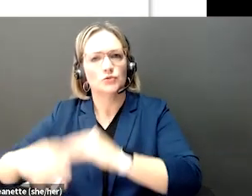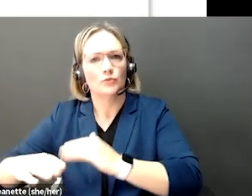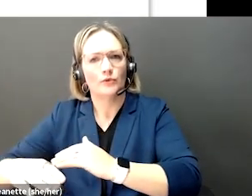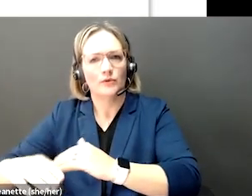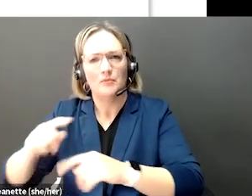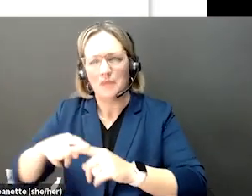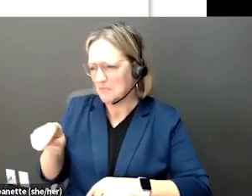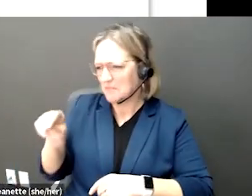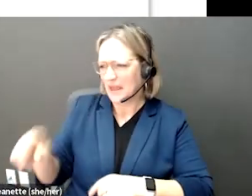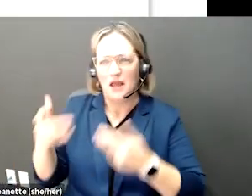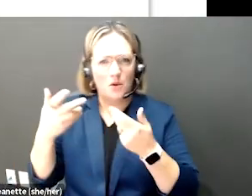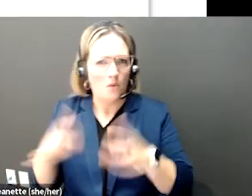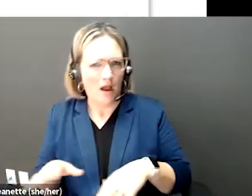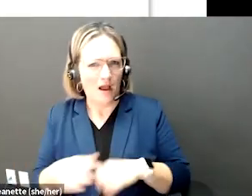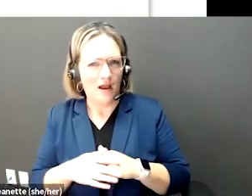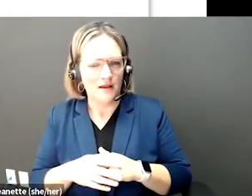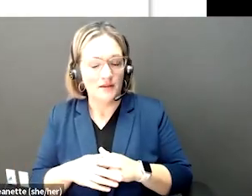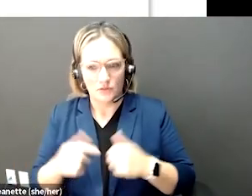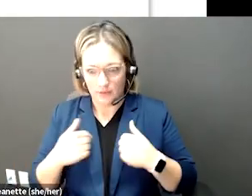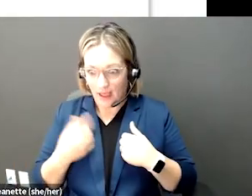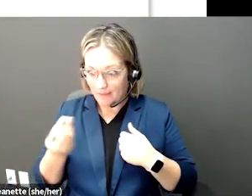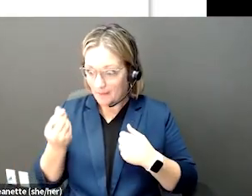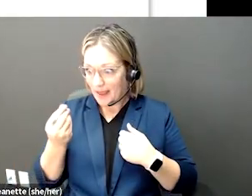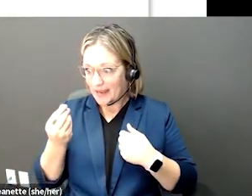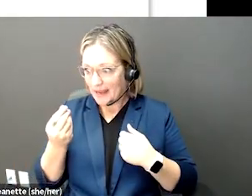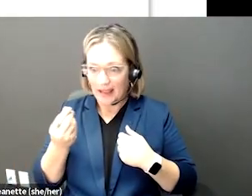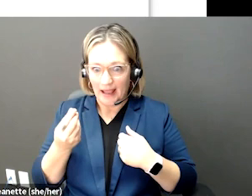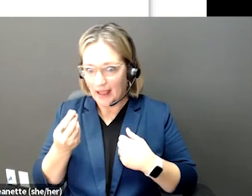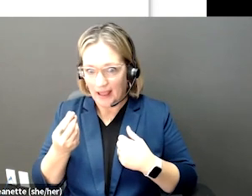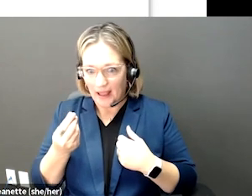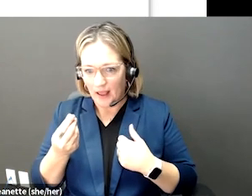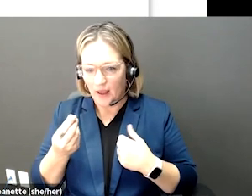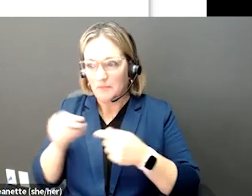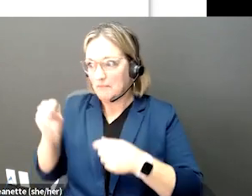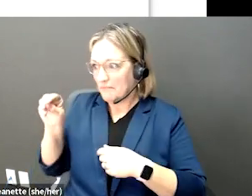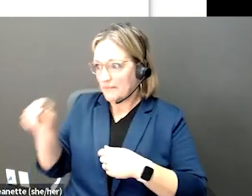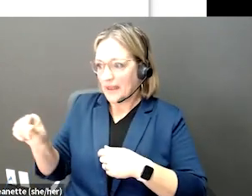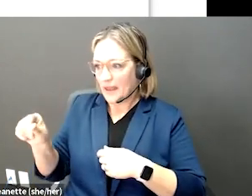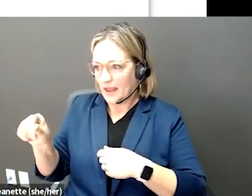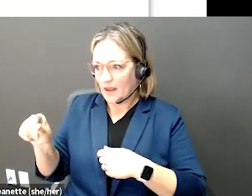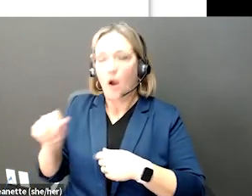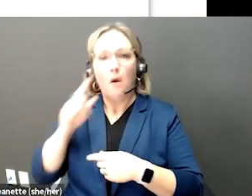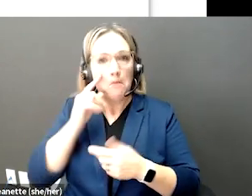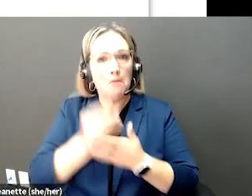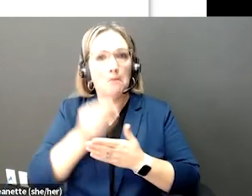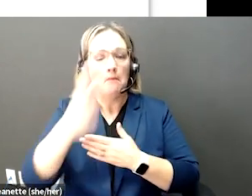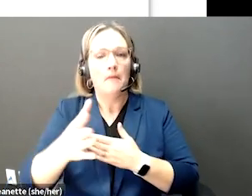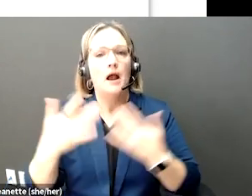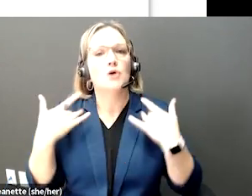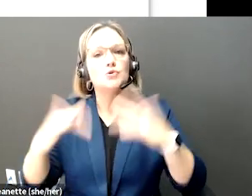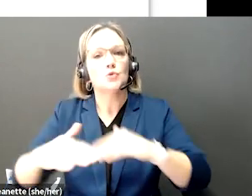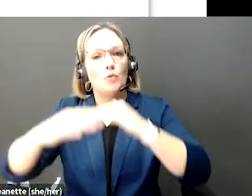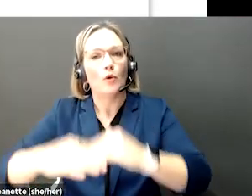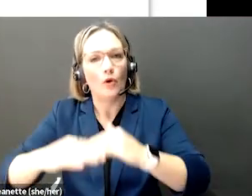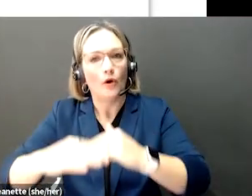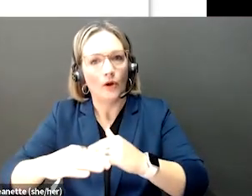him. So dad's challenge was to purchase this skateboard. Normally, our policy is that we can help with the cost